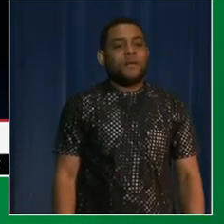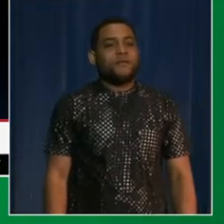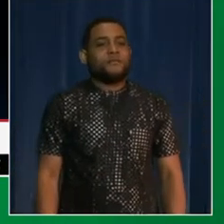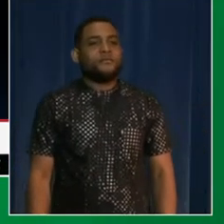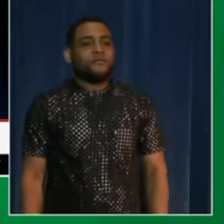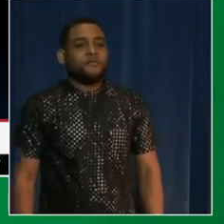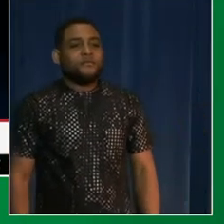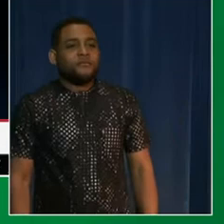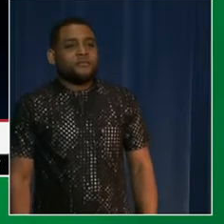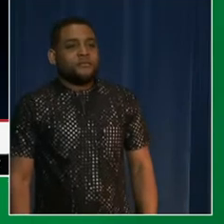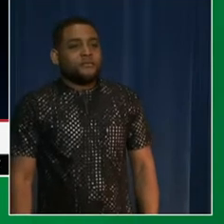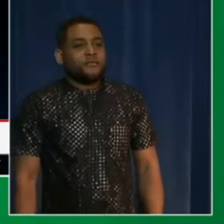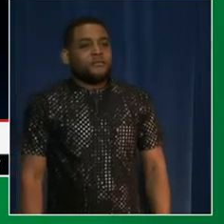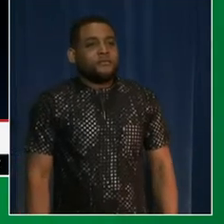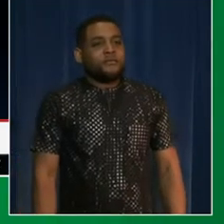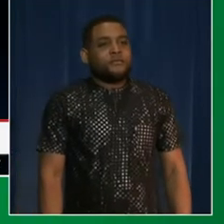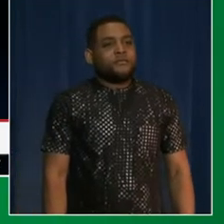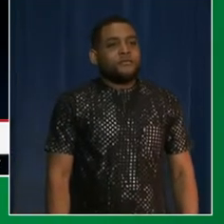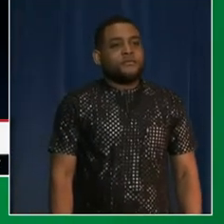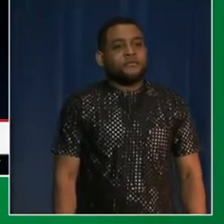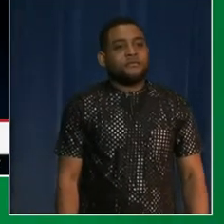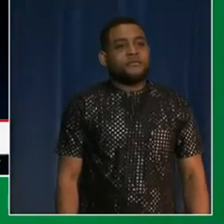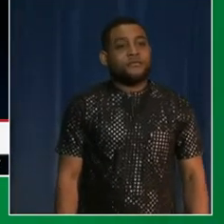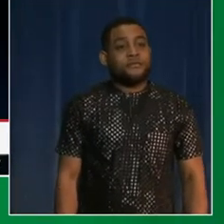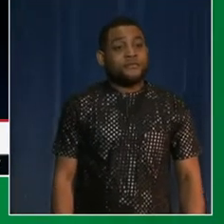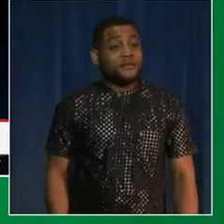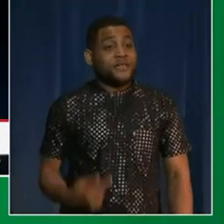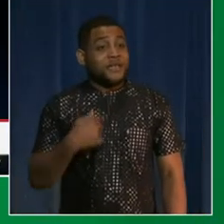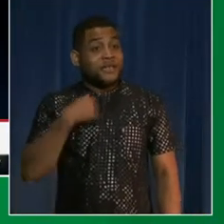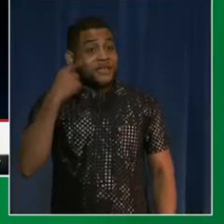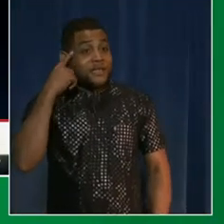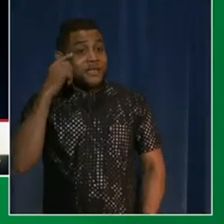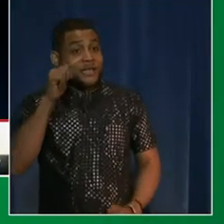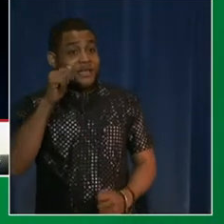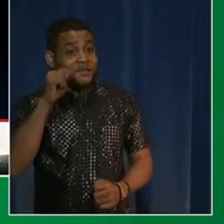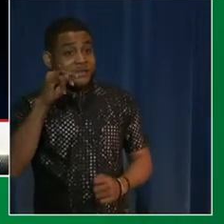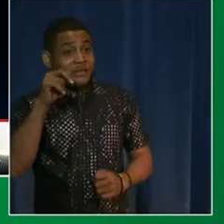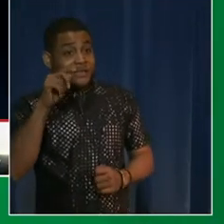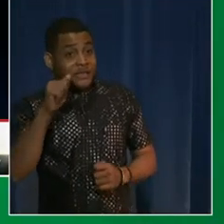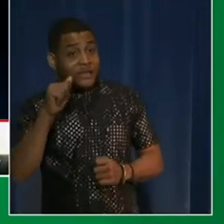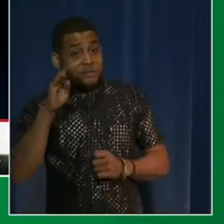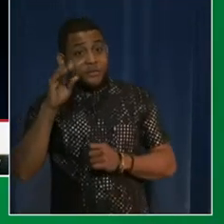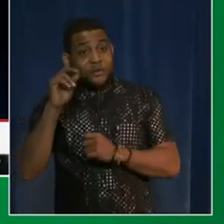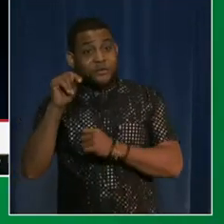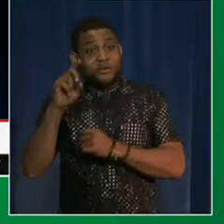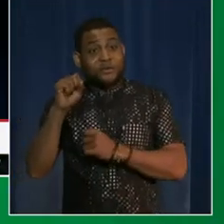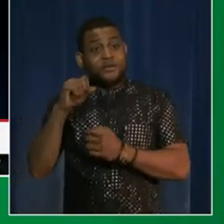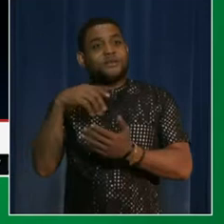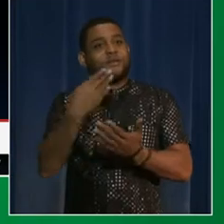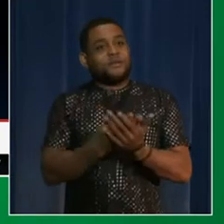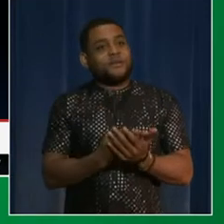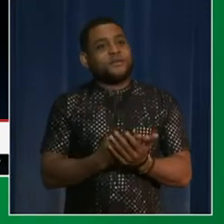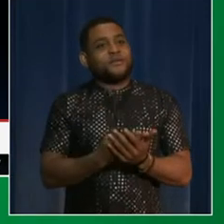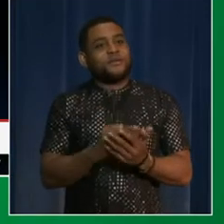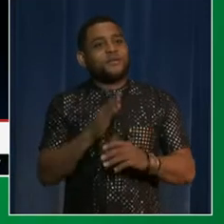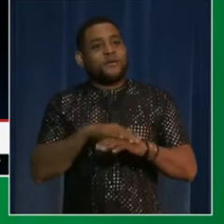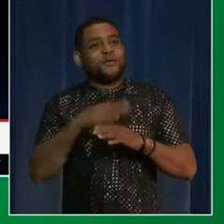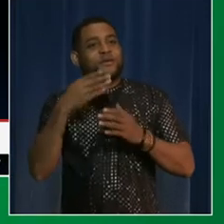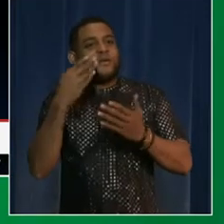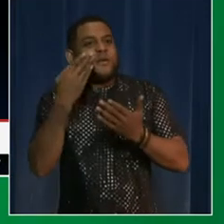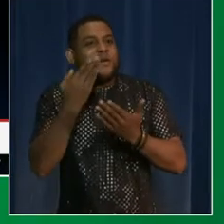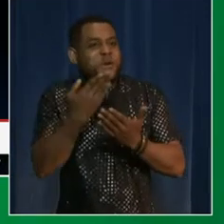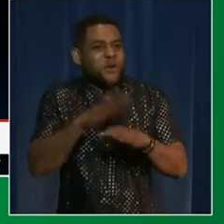Thank you for that. I'm told Councilmember Anita Bonds is en route. She's running a little bit late, but she's looking forward to addressing this